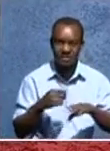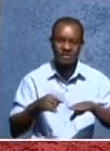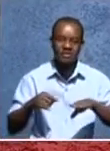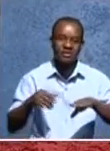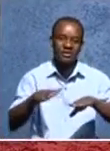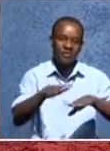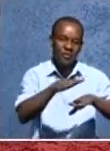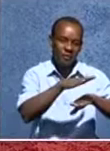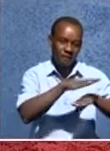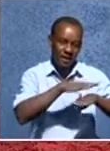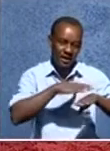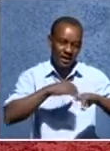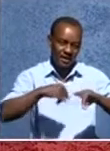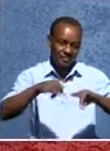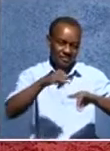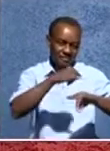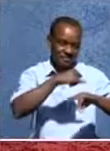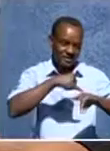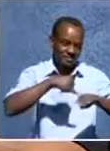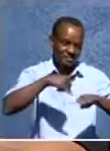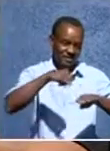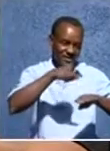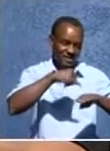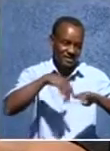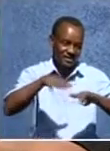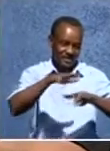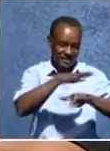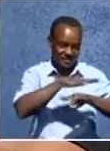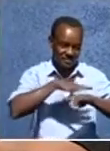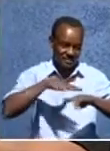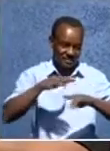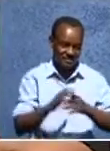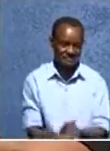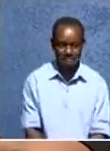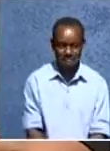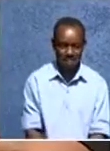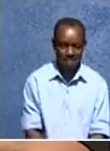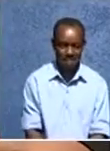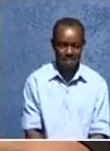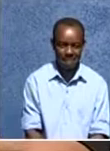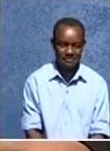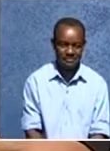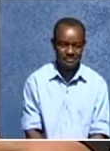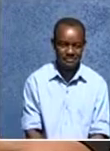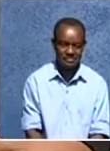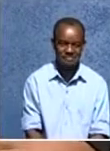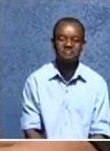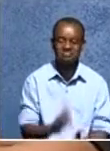indeed. I think it's good to see that our efforts are not going unnoticed. Yes. It is really